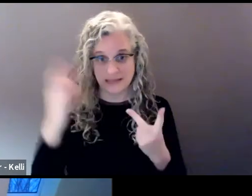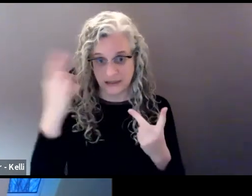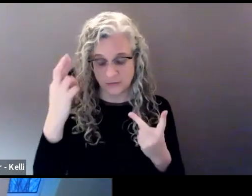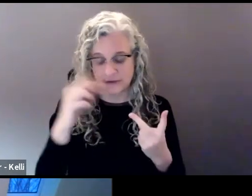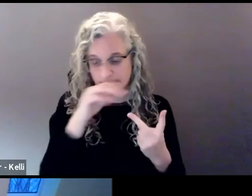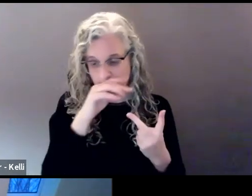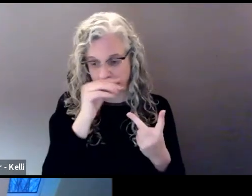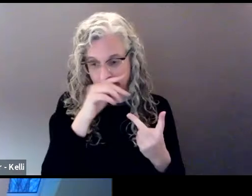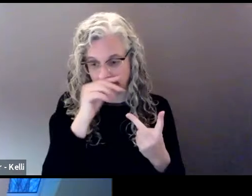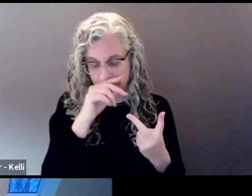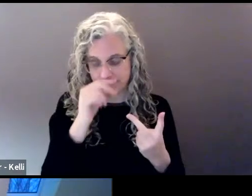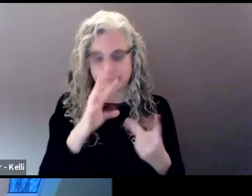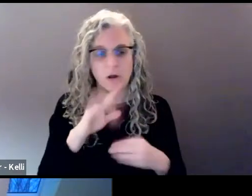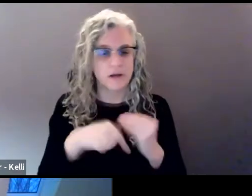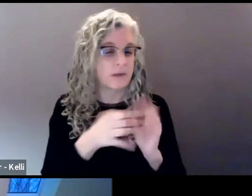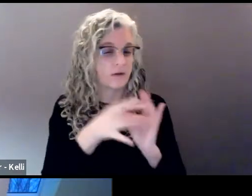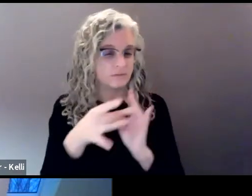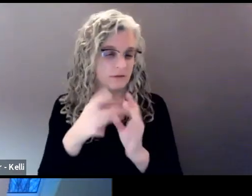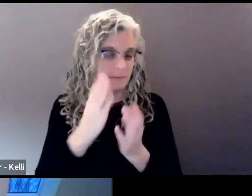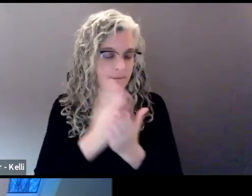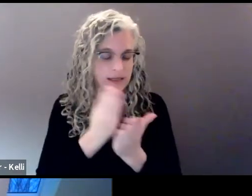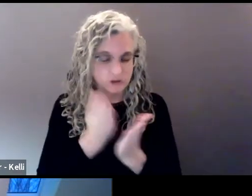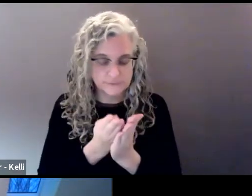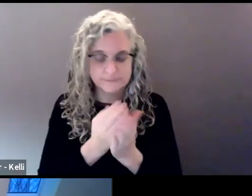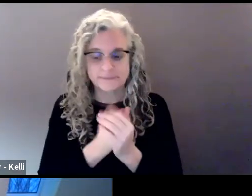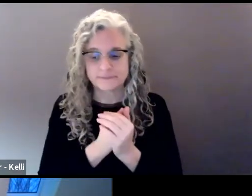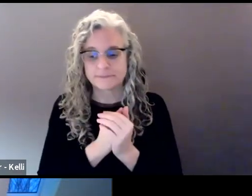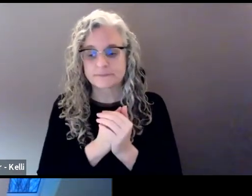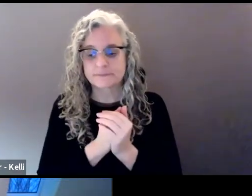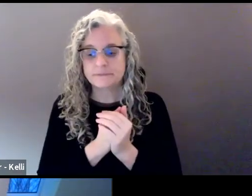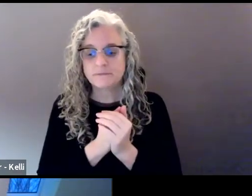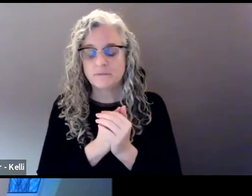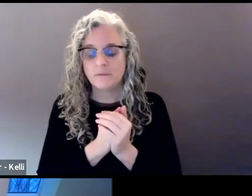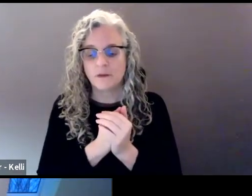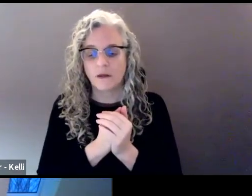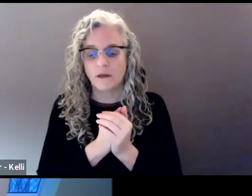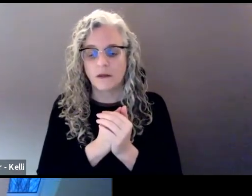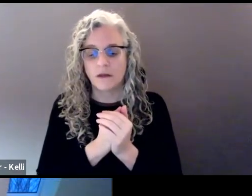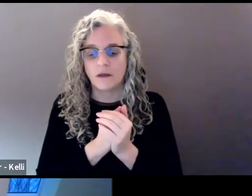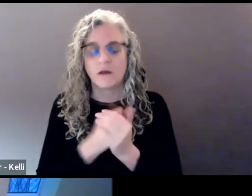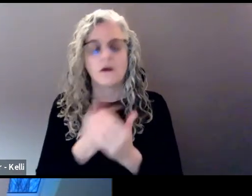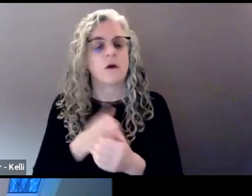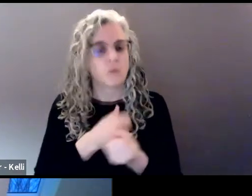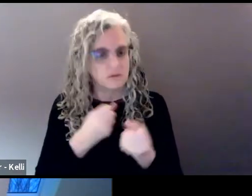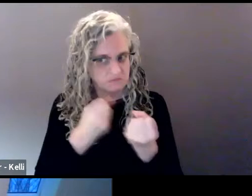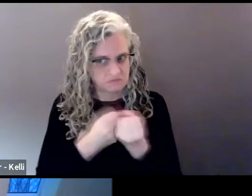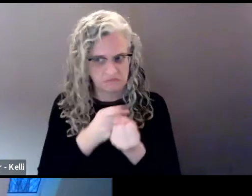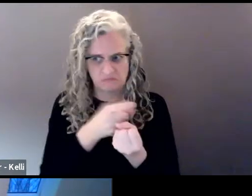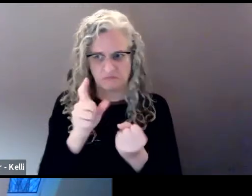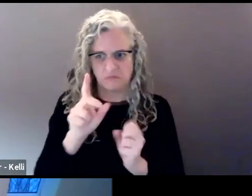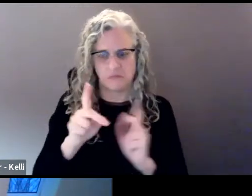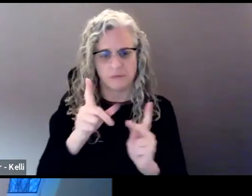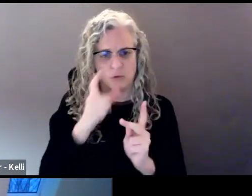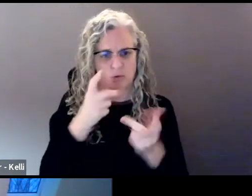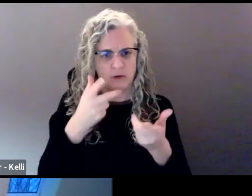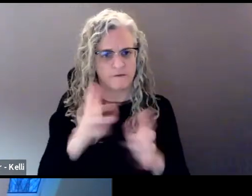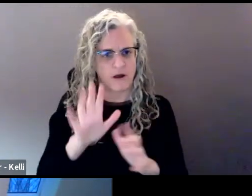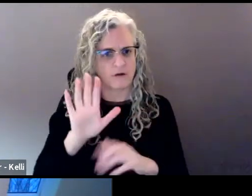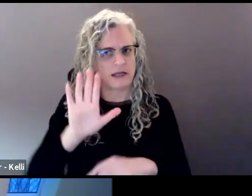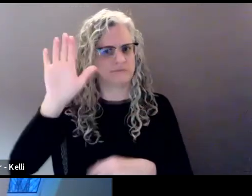budgeting, we certainly support those citizens who have already spoken